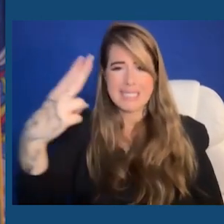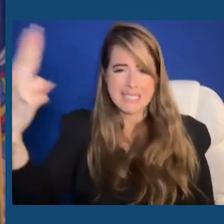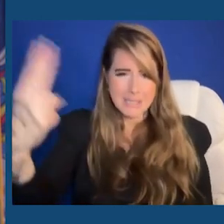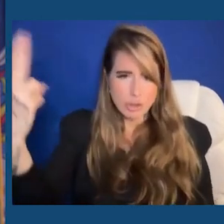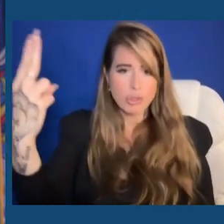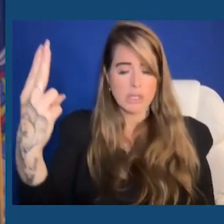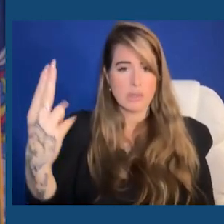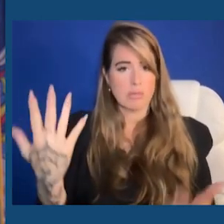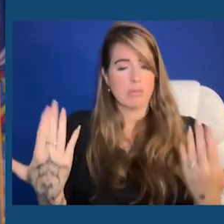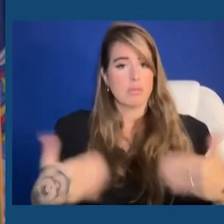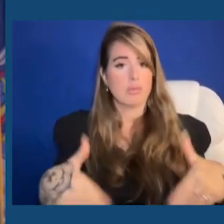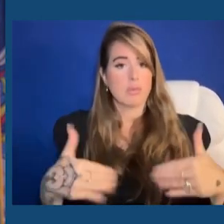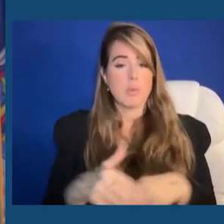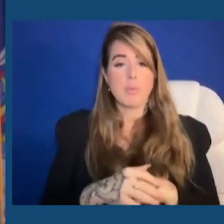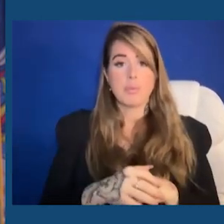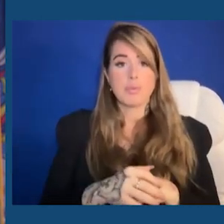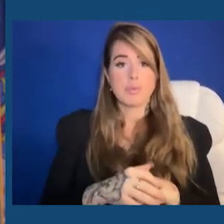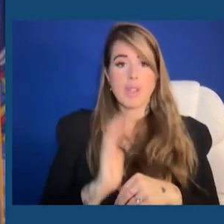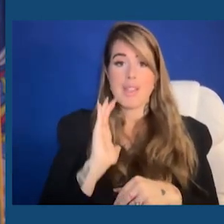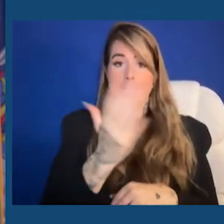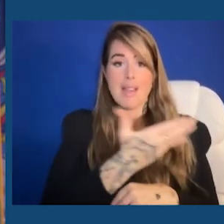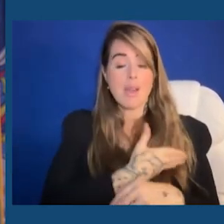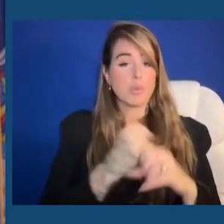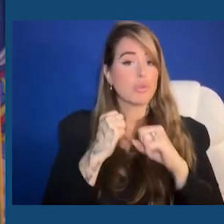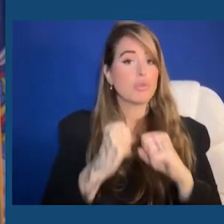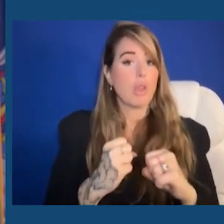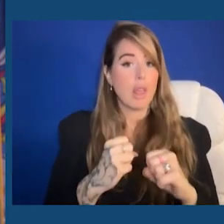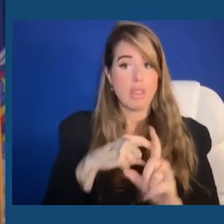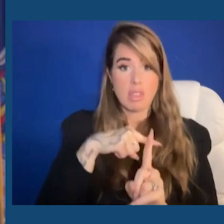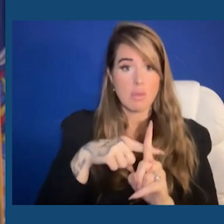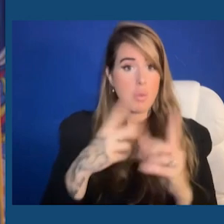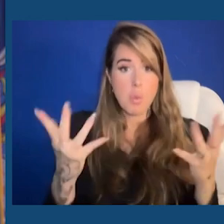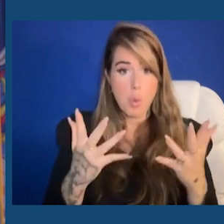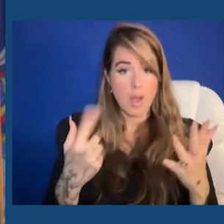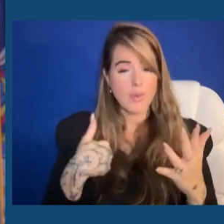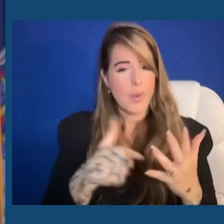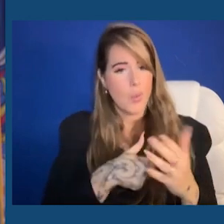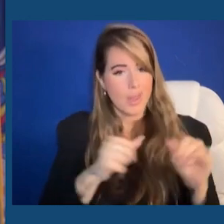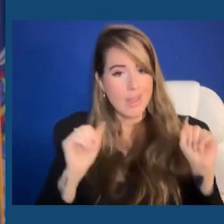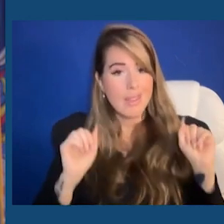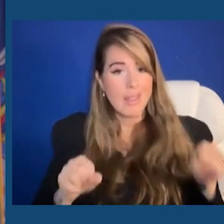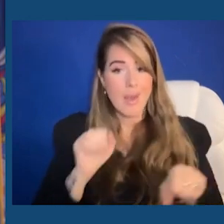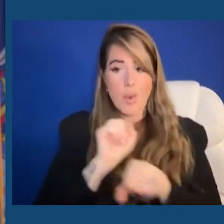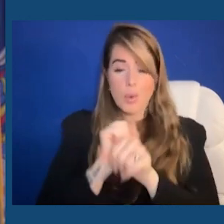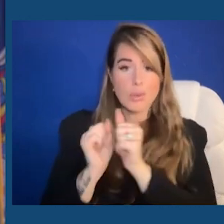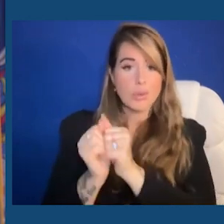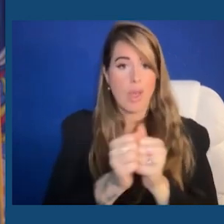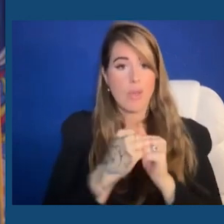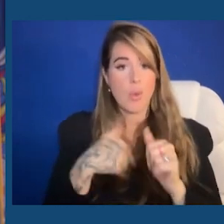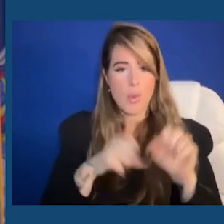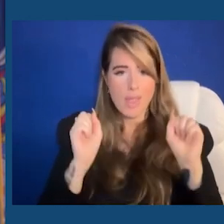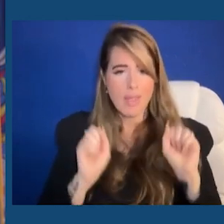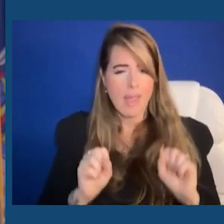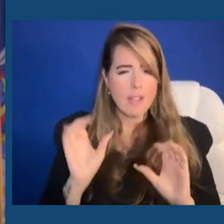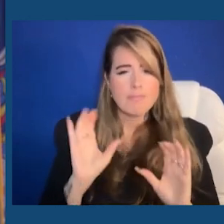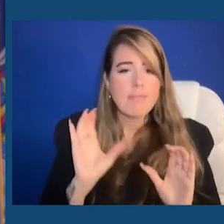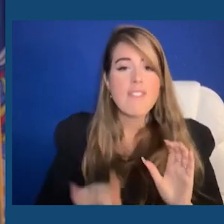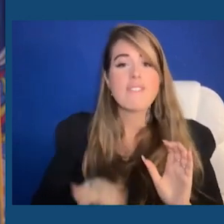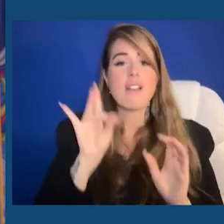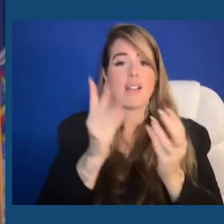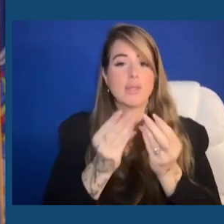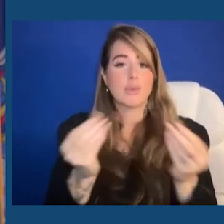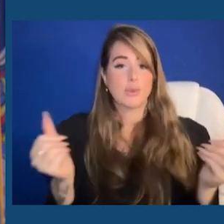Our greatest strength is the ability to work together to find solutions to everyday New